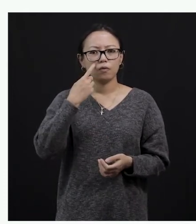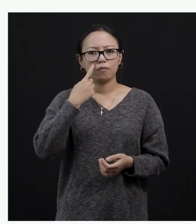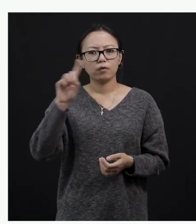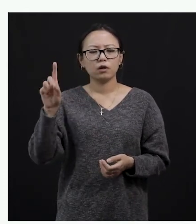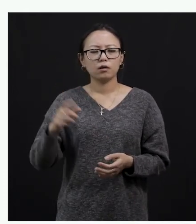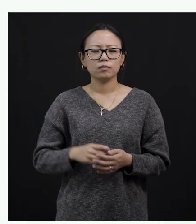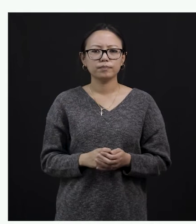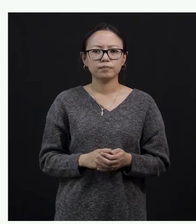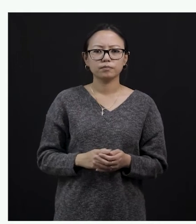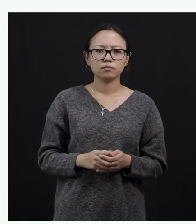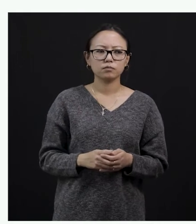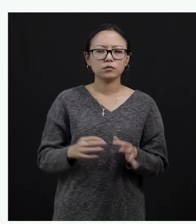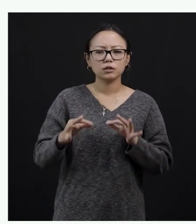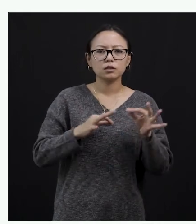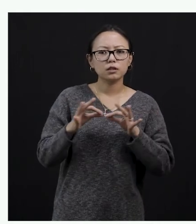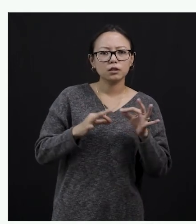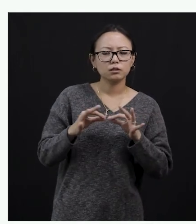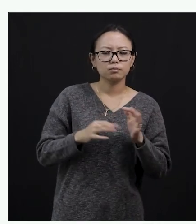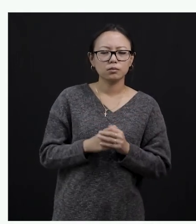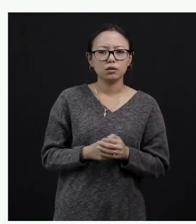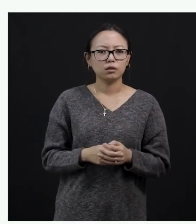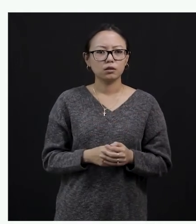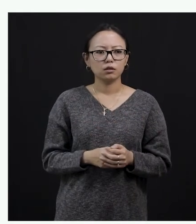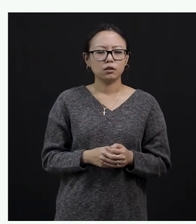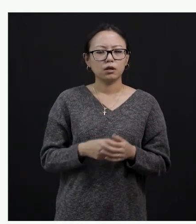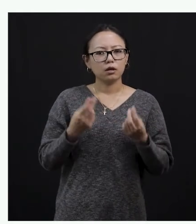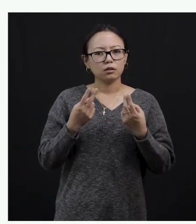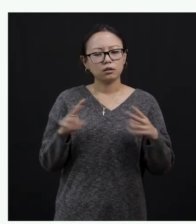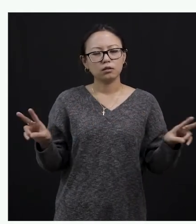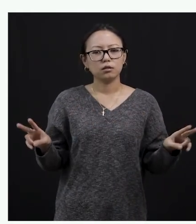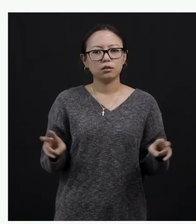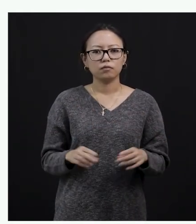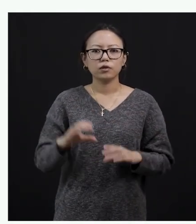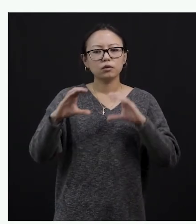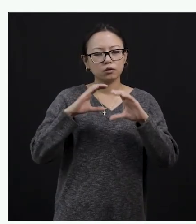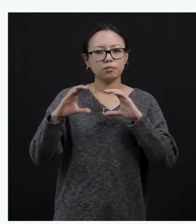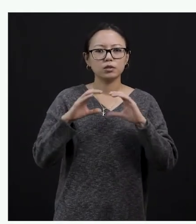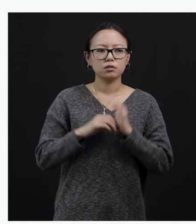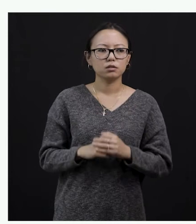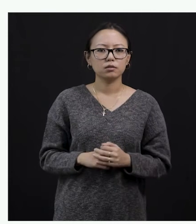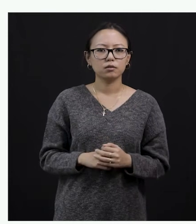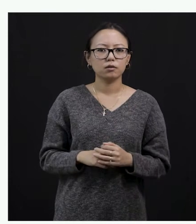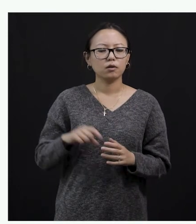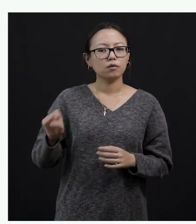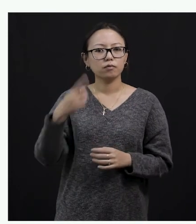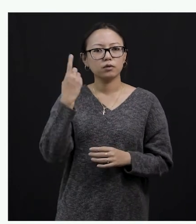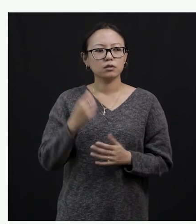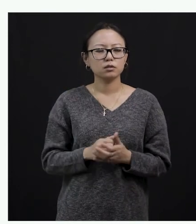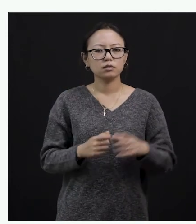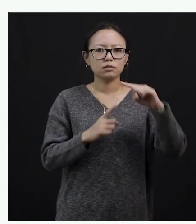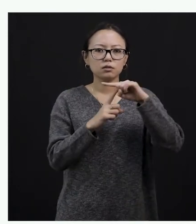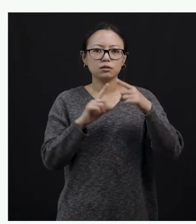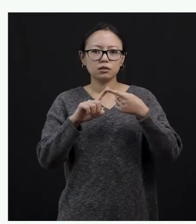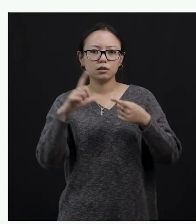continued telling her about the other ways of communication. First with telephone, okay?